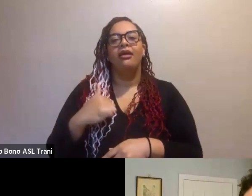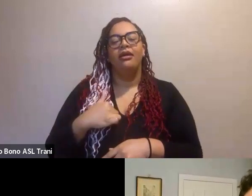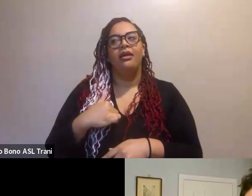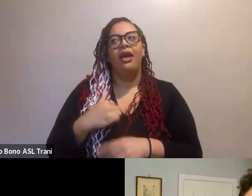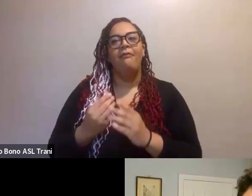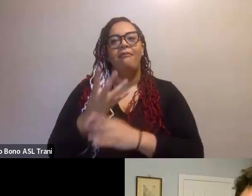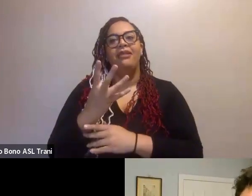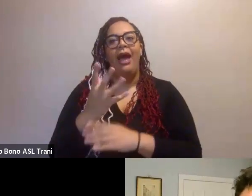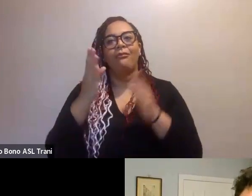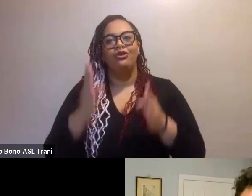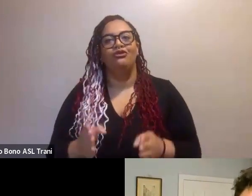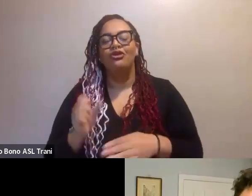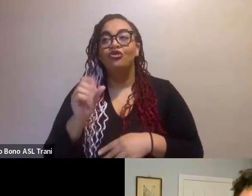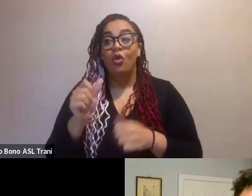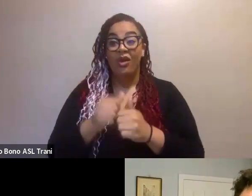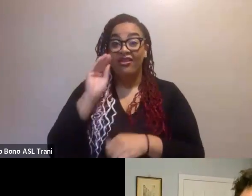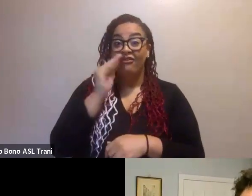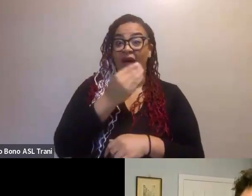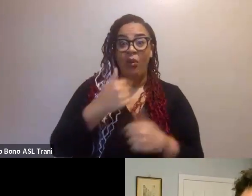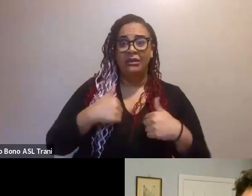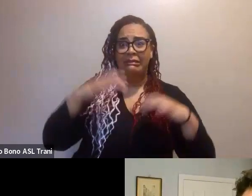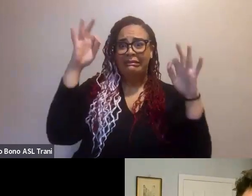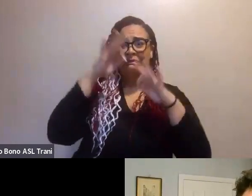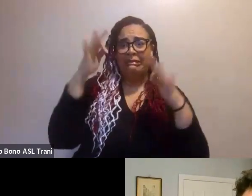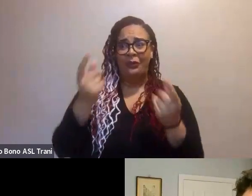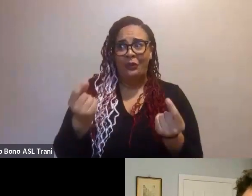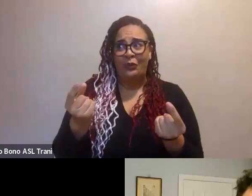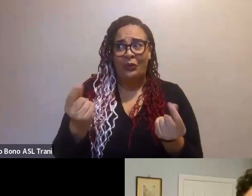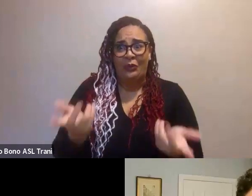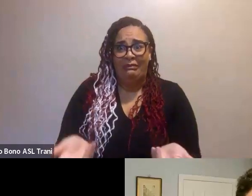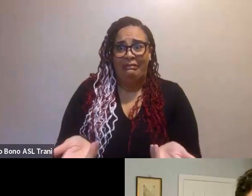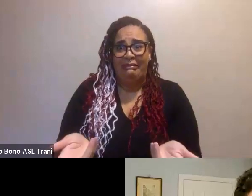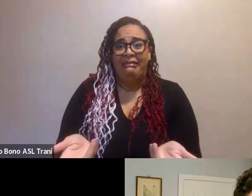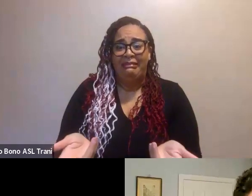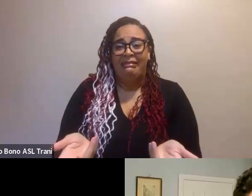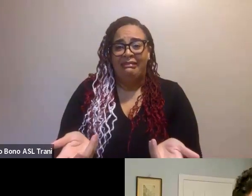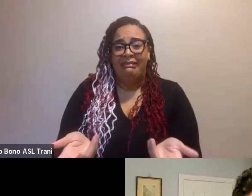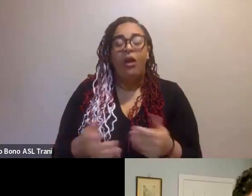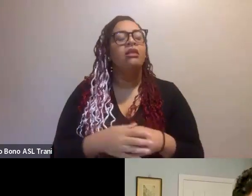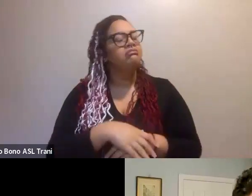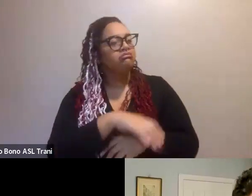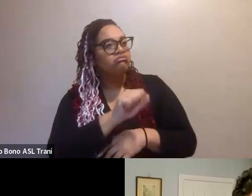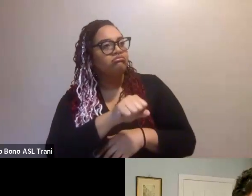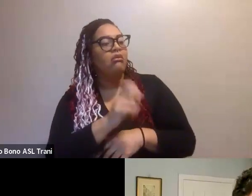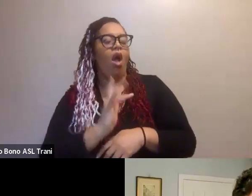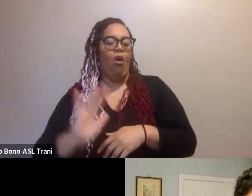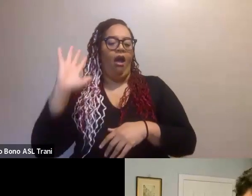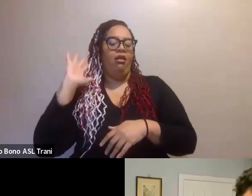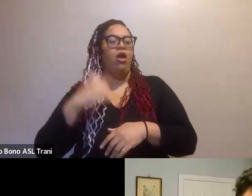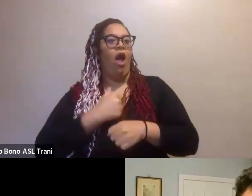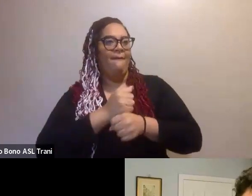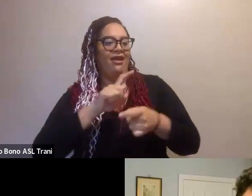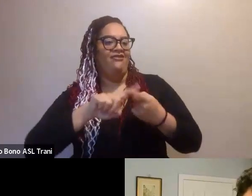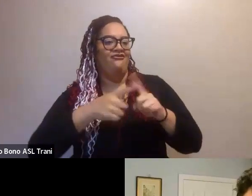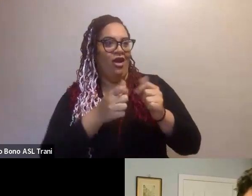And so like with the flowers, I'm like, I don't know what I'm really doing. You know, a while ago, I made friends with the florist at